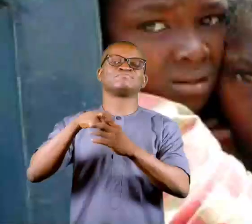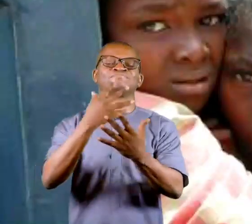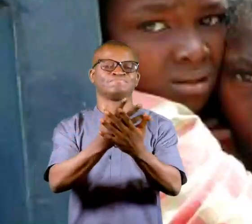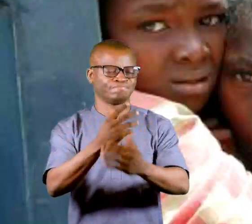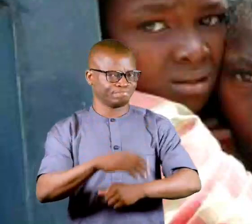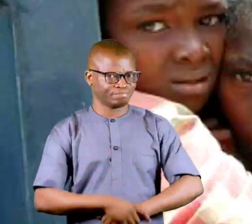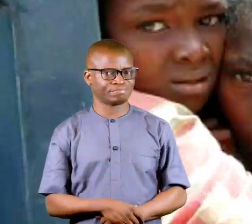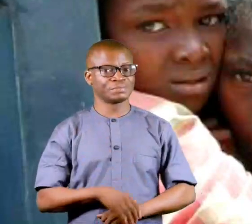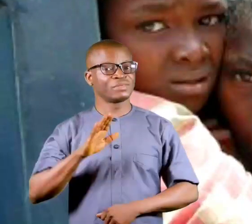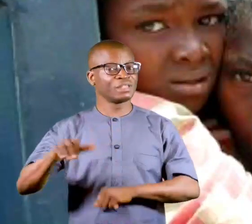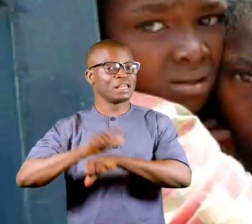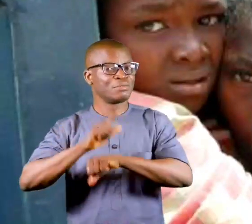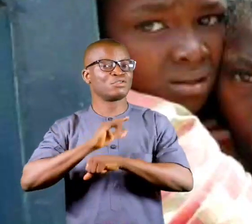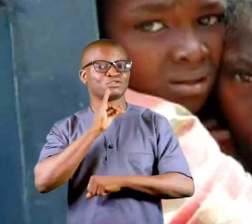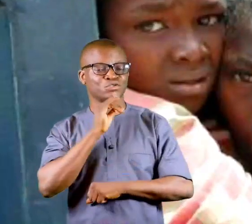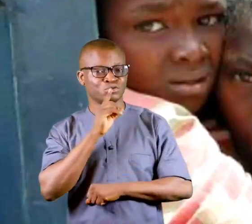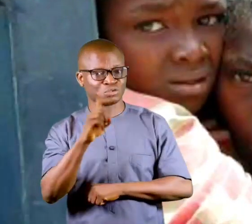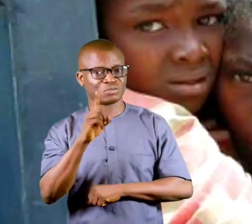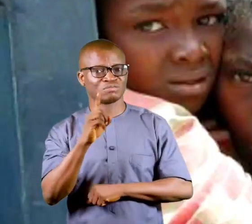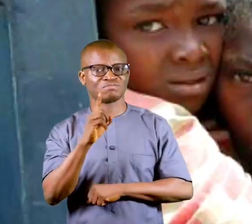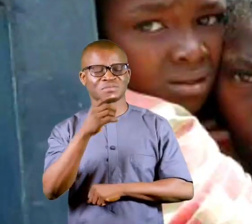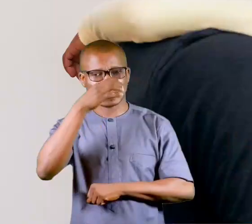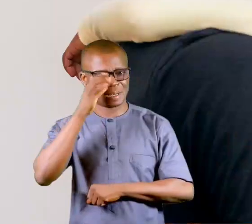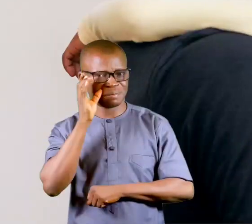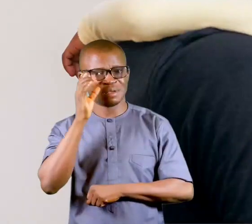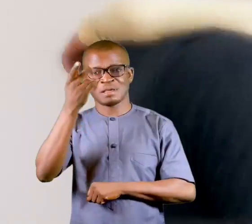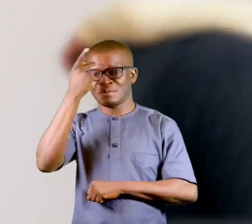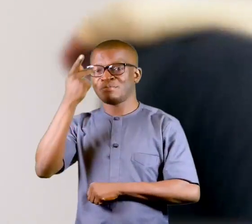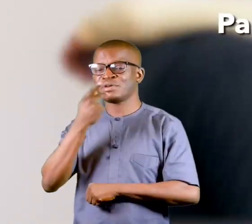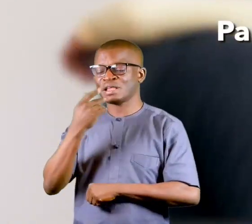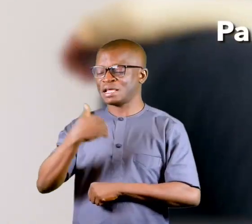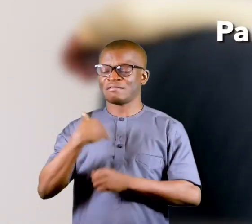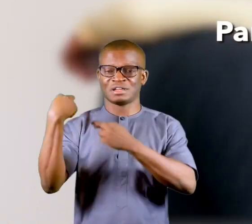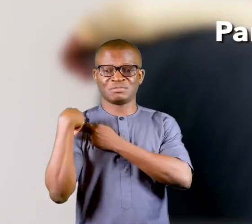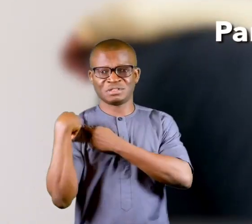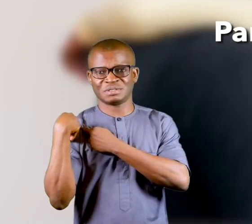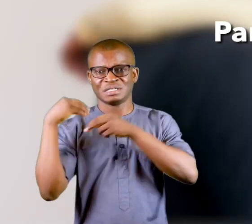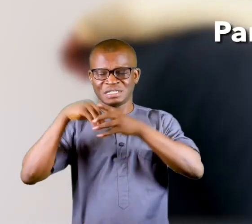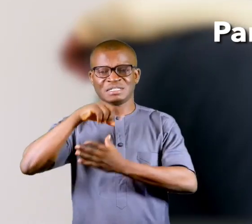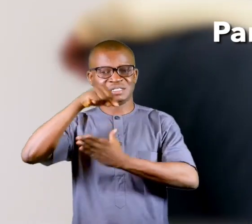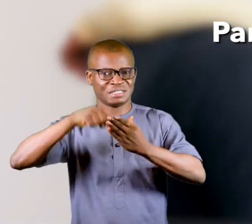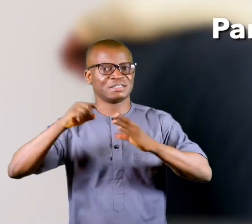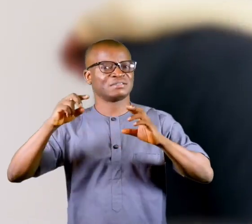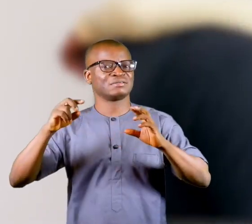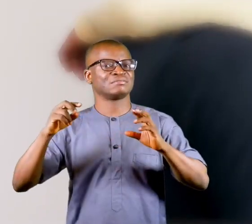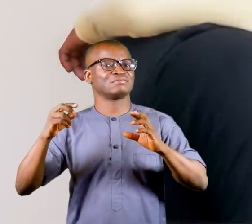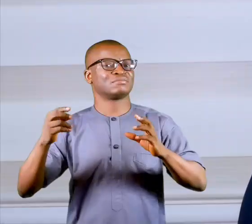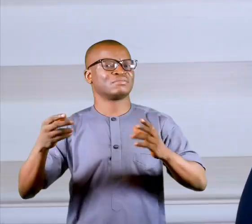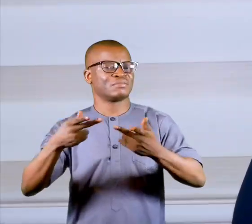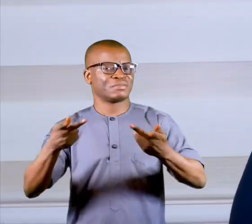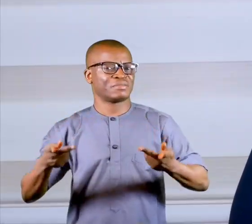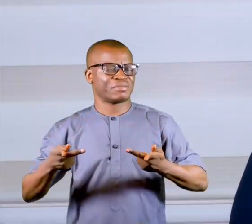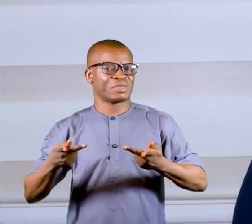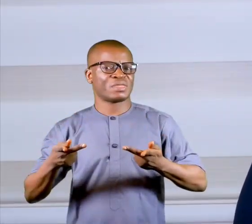imprisonment. Child labor is indeed a violation of a child's rights. Parents have a major role to play in this regard.